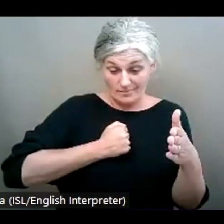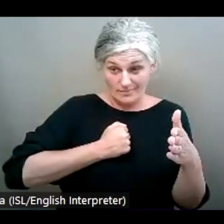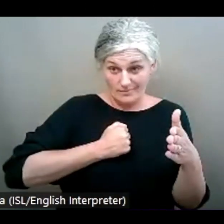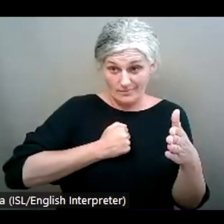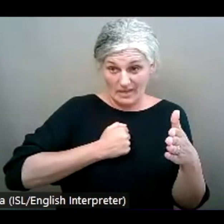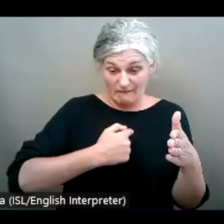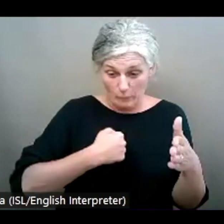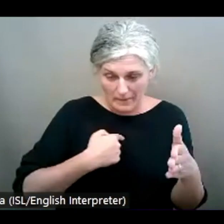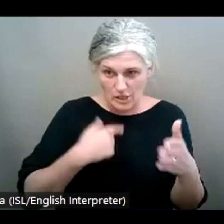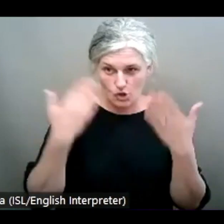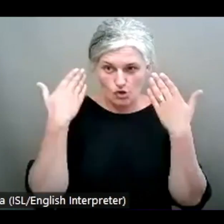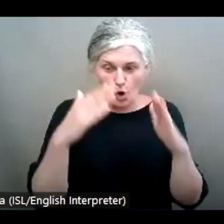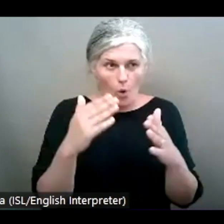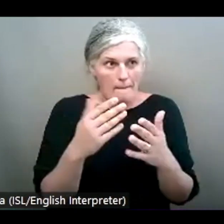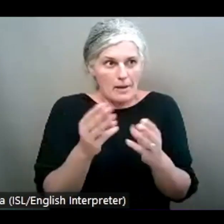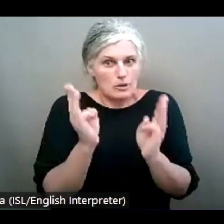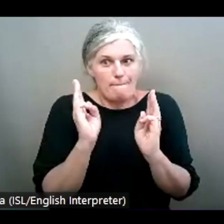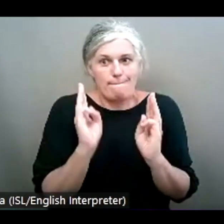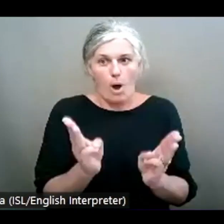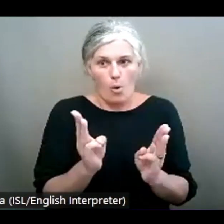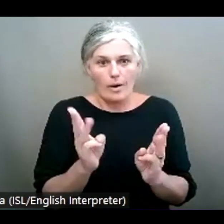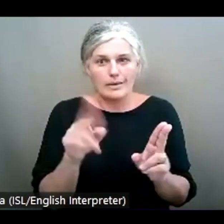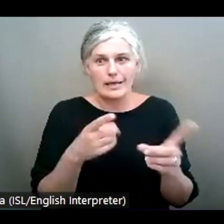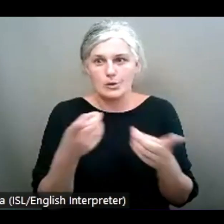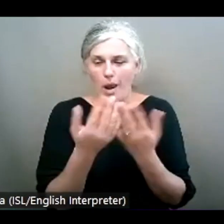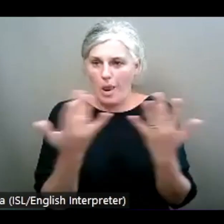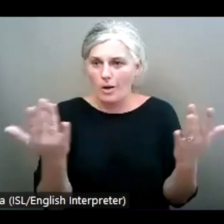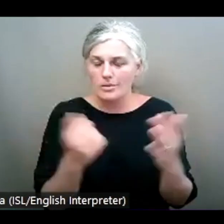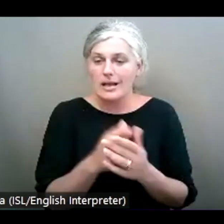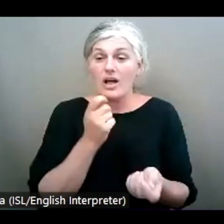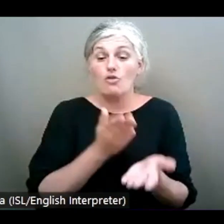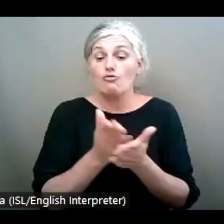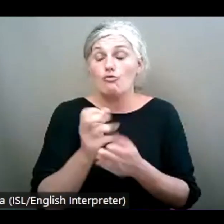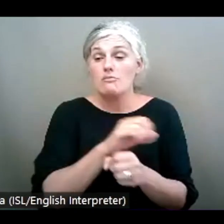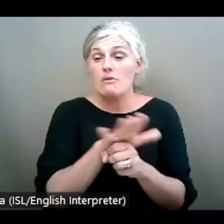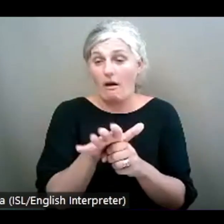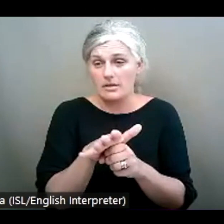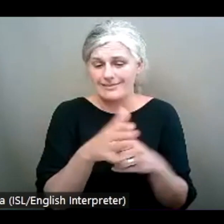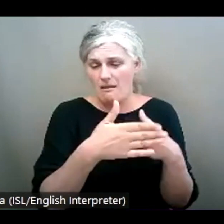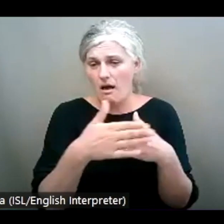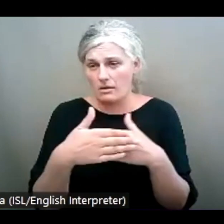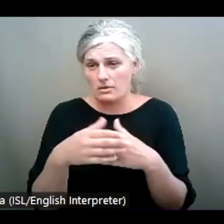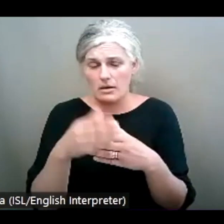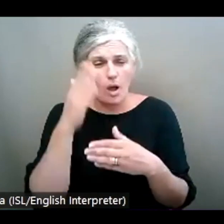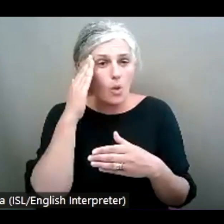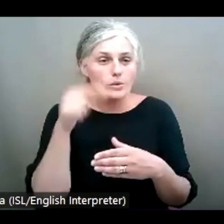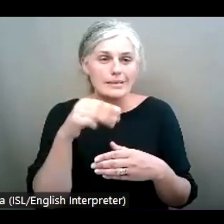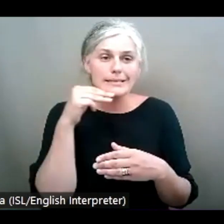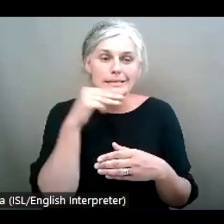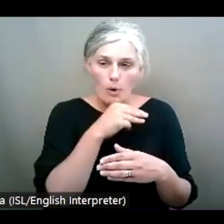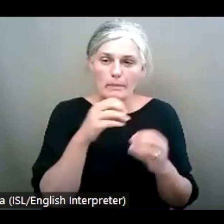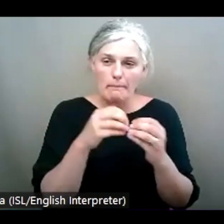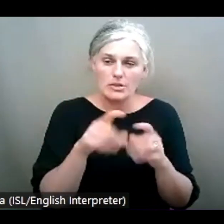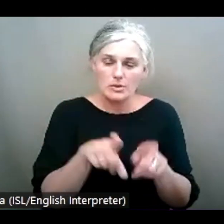illustrated how much power we can do. And and during COVID-19, the lockdown, I think this is important to mention this,